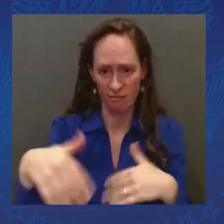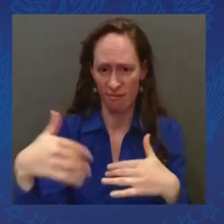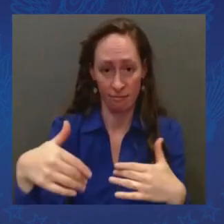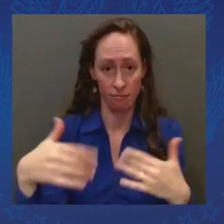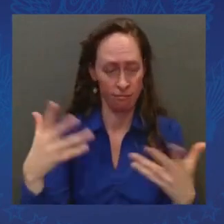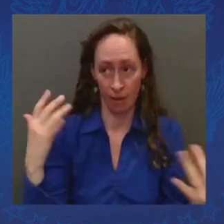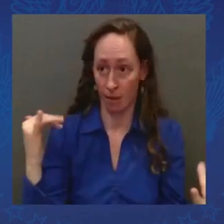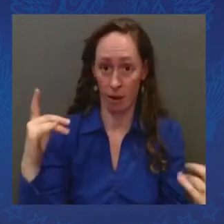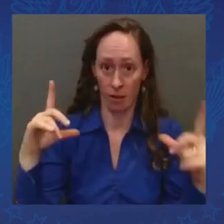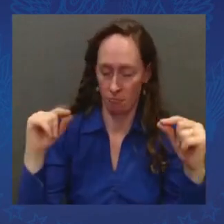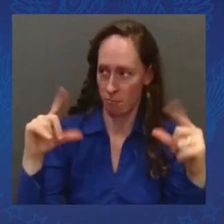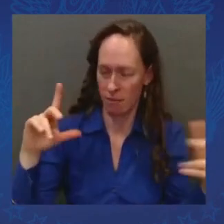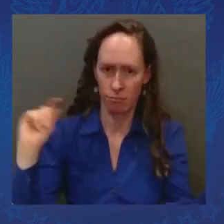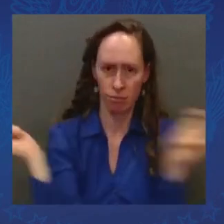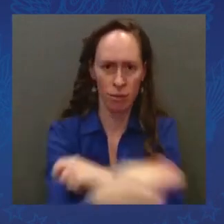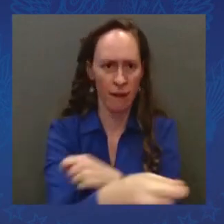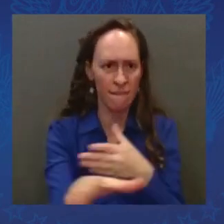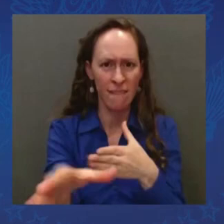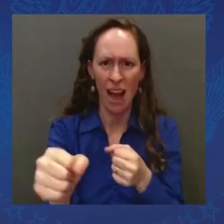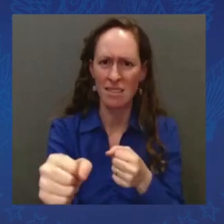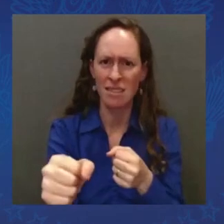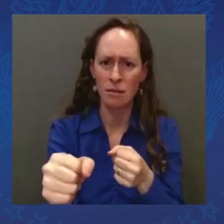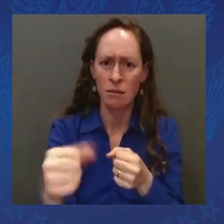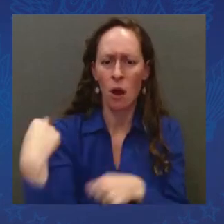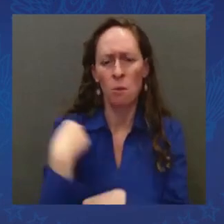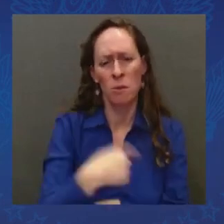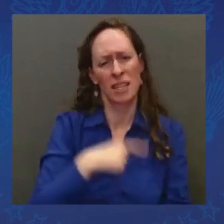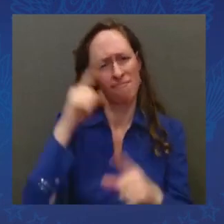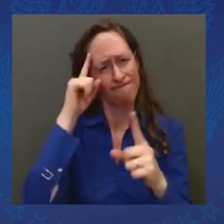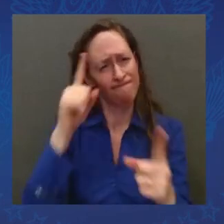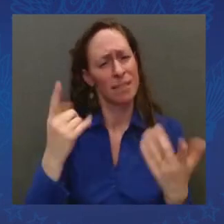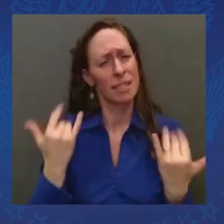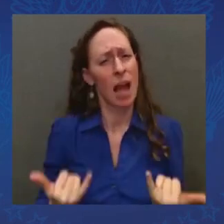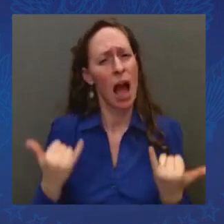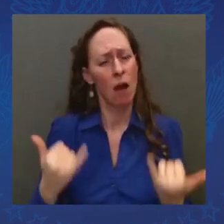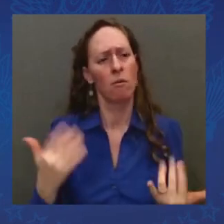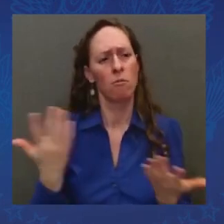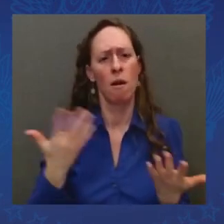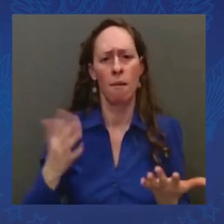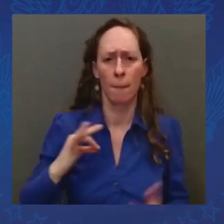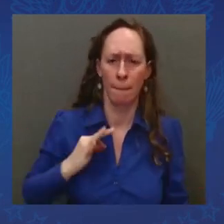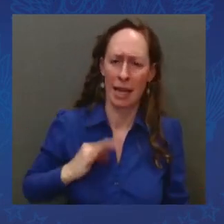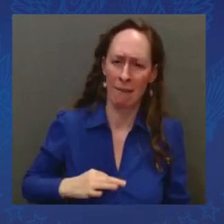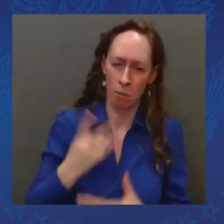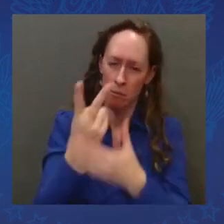peoples and fulfills our responsibility for human progress.